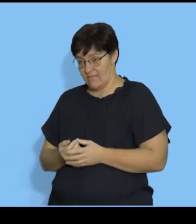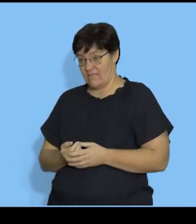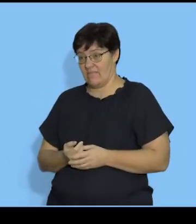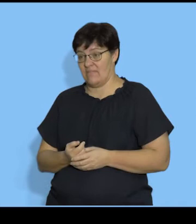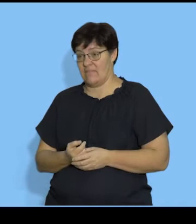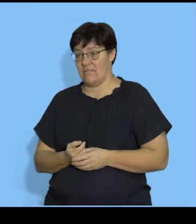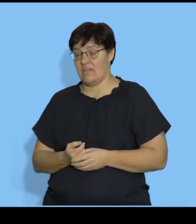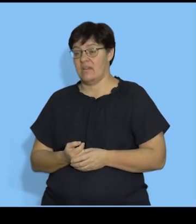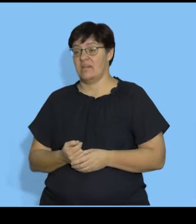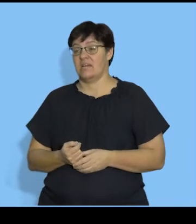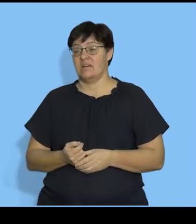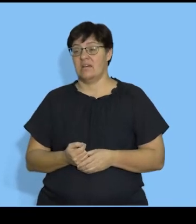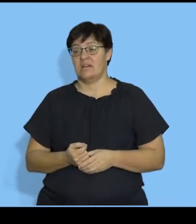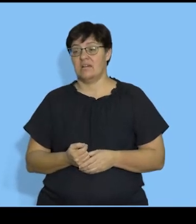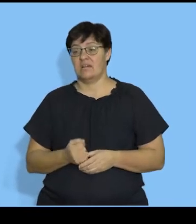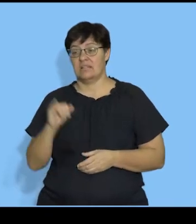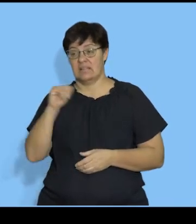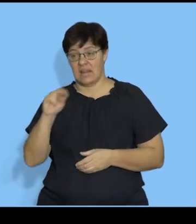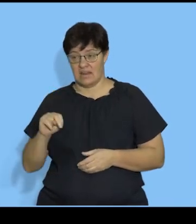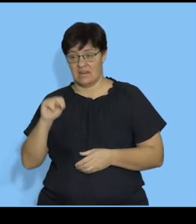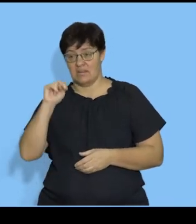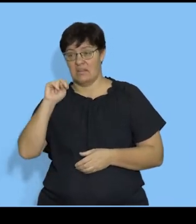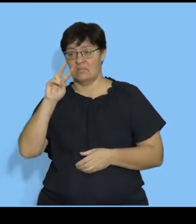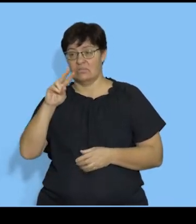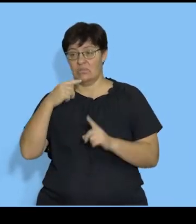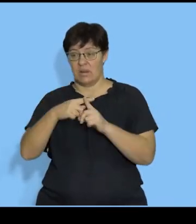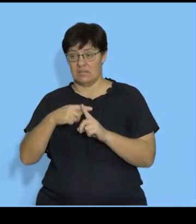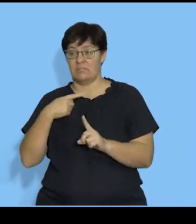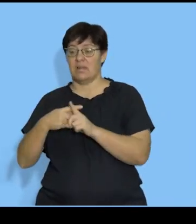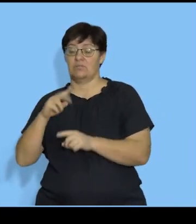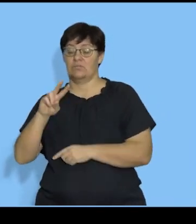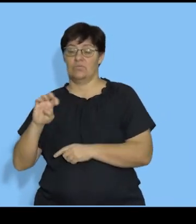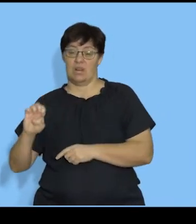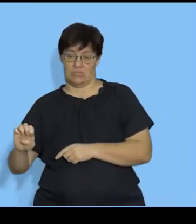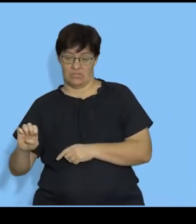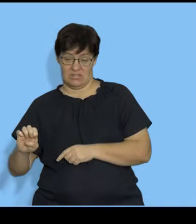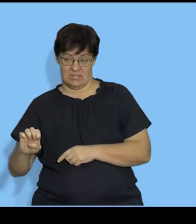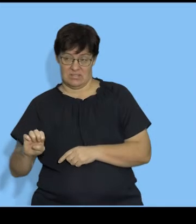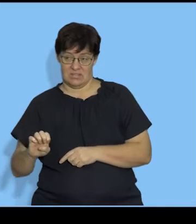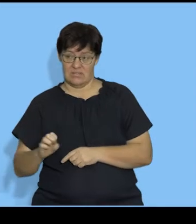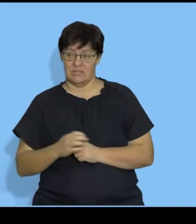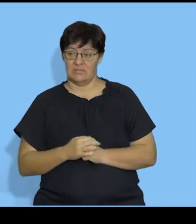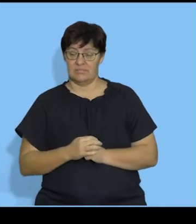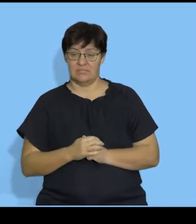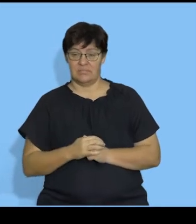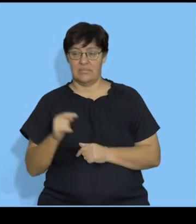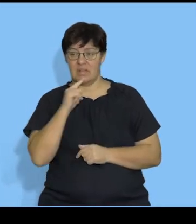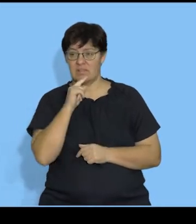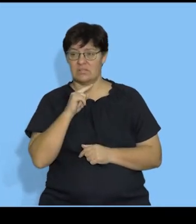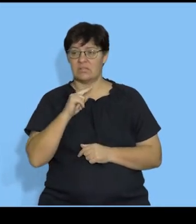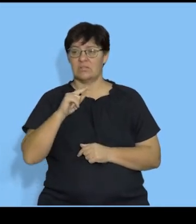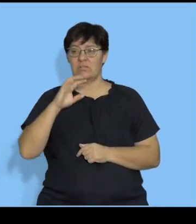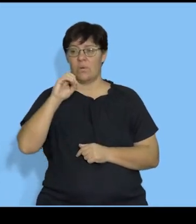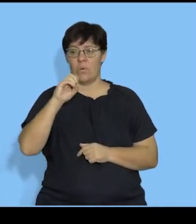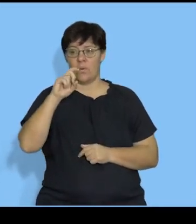2+ plus, 2 electrons. So that's our oxidation half reaction, right? So that's